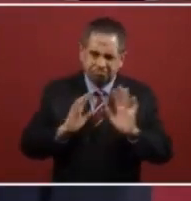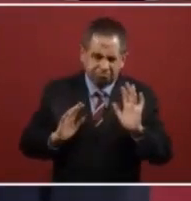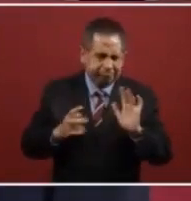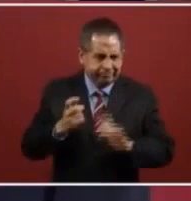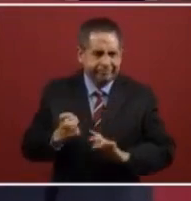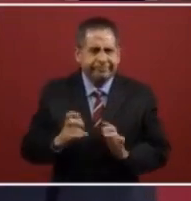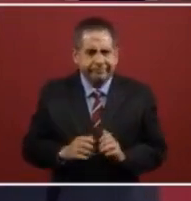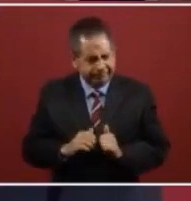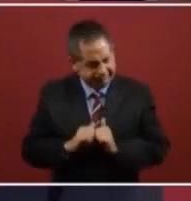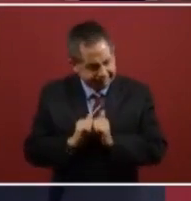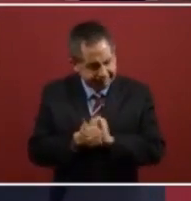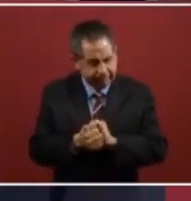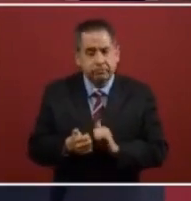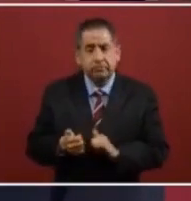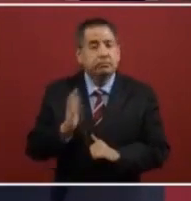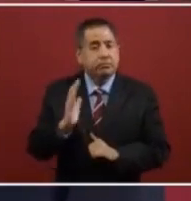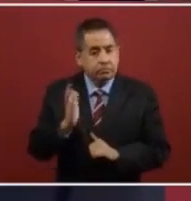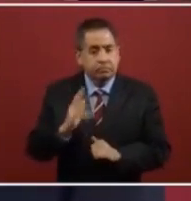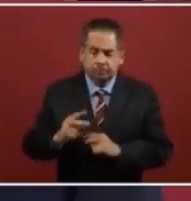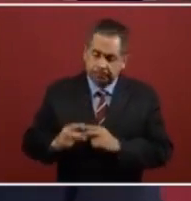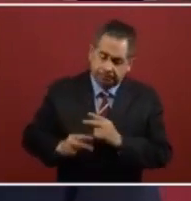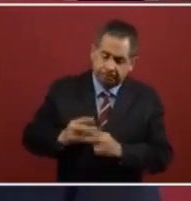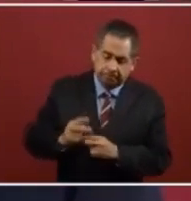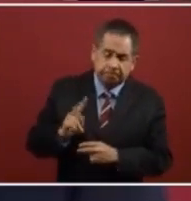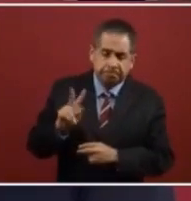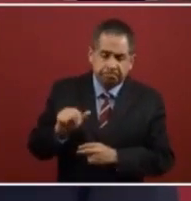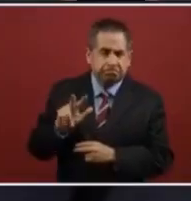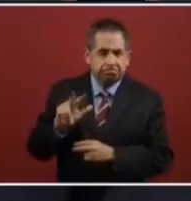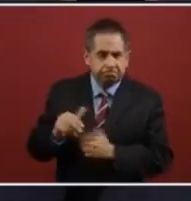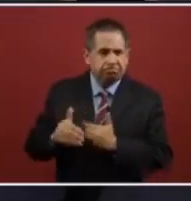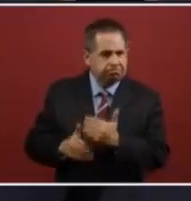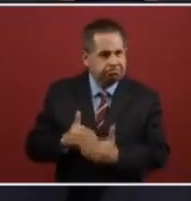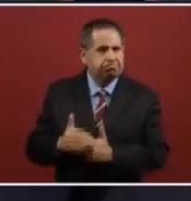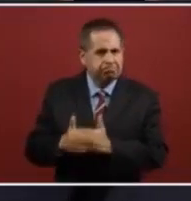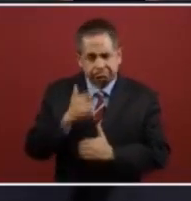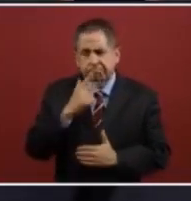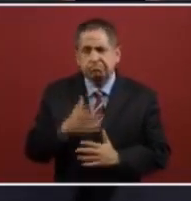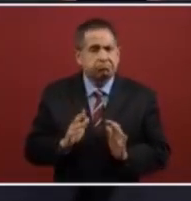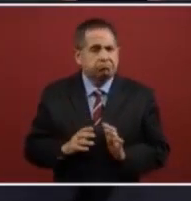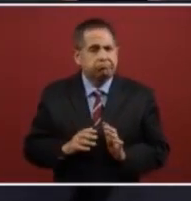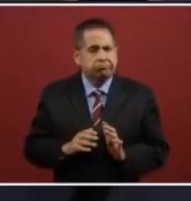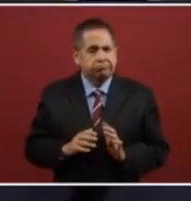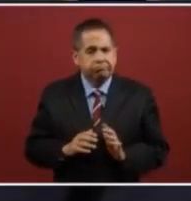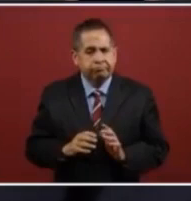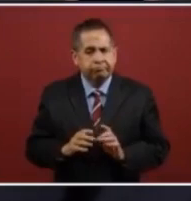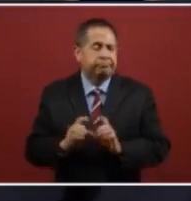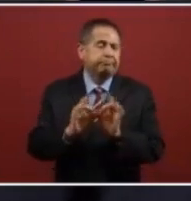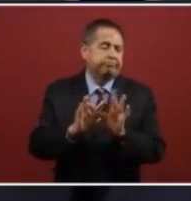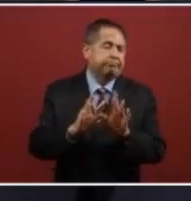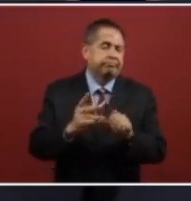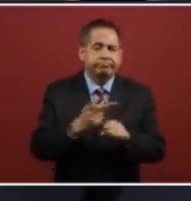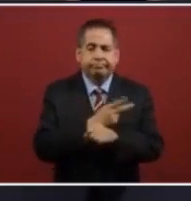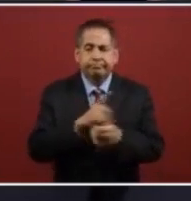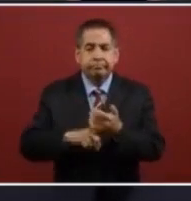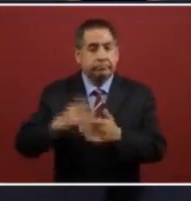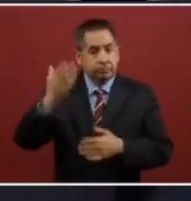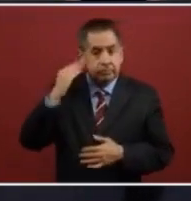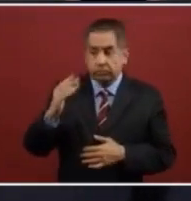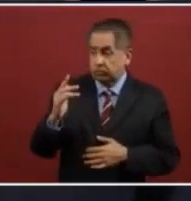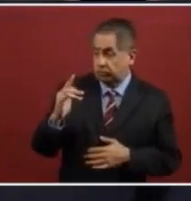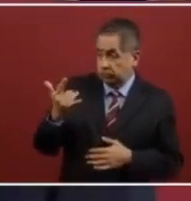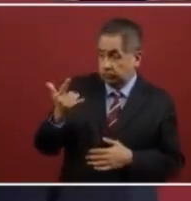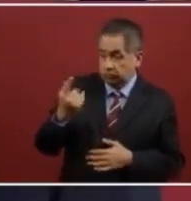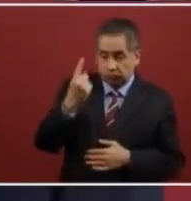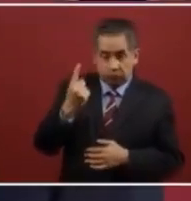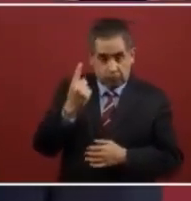eso se ha venido logrando. and we've been working on that, and it's been getting better. Lo que pasó What's en julio happened del año pasado in